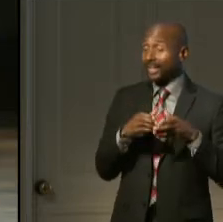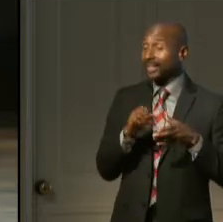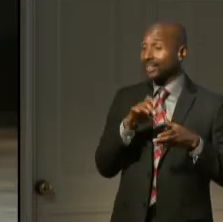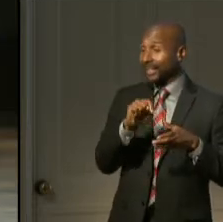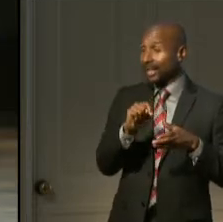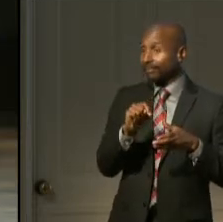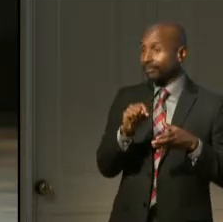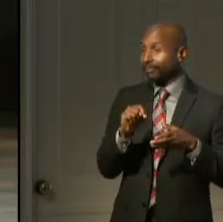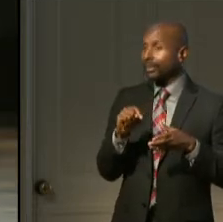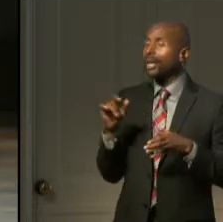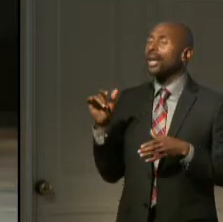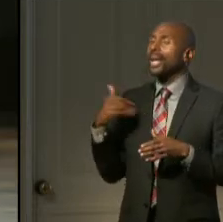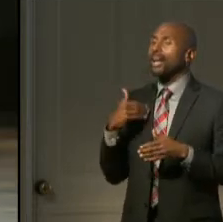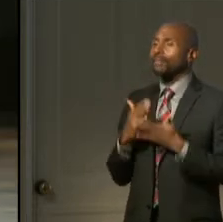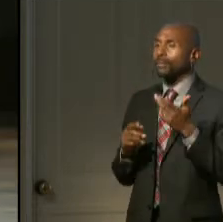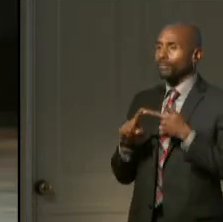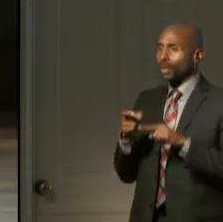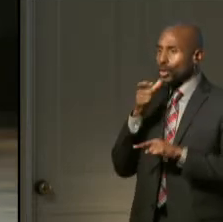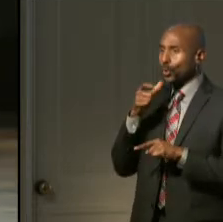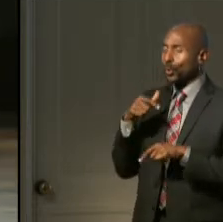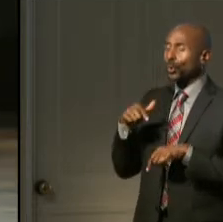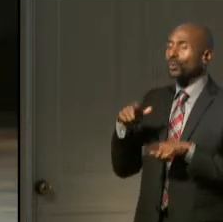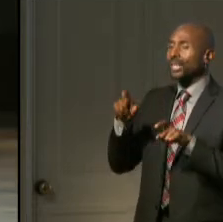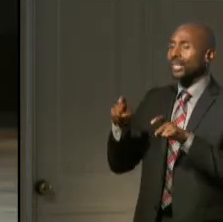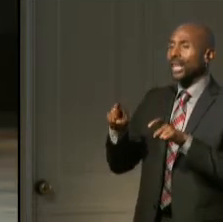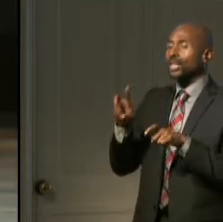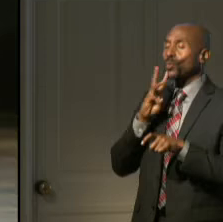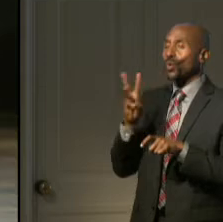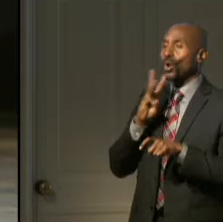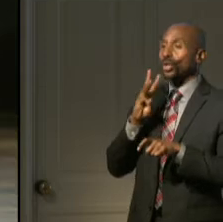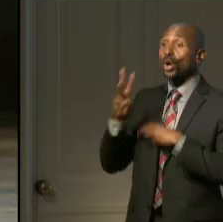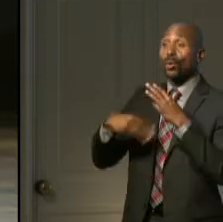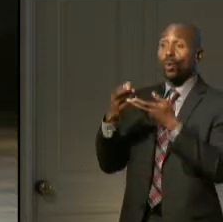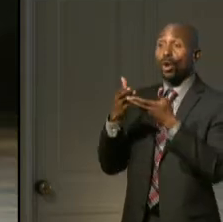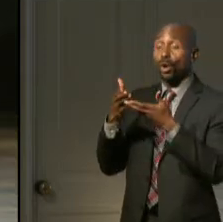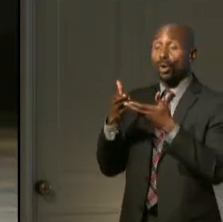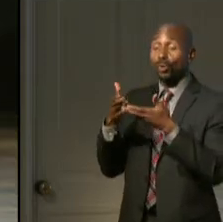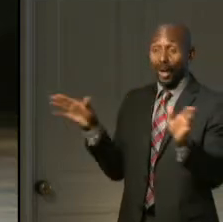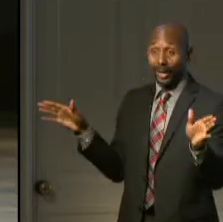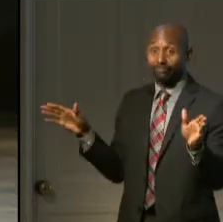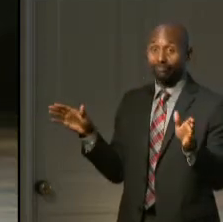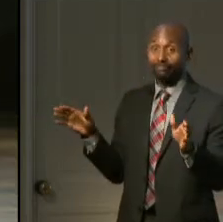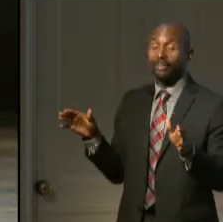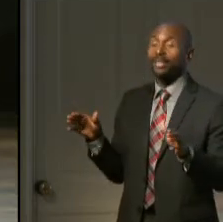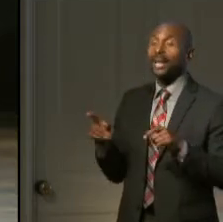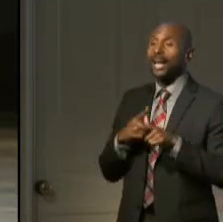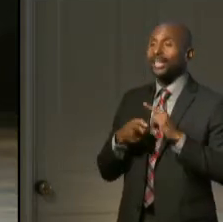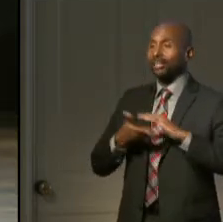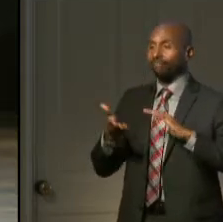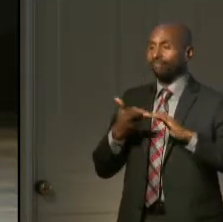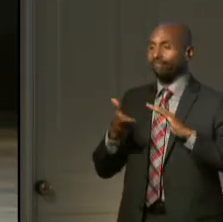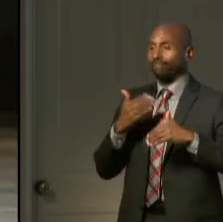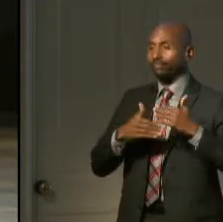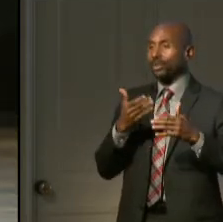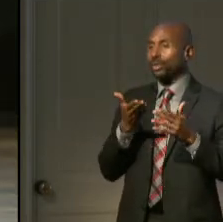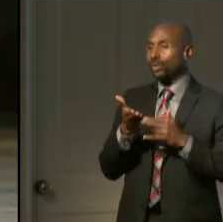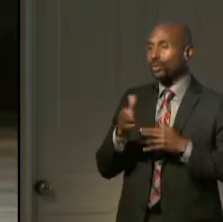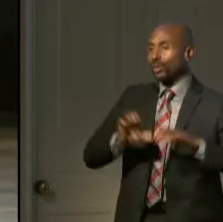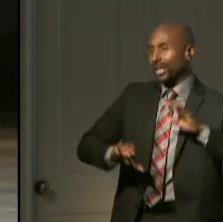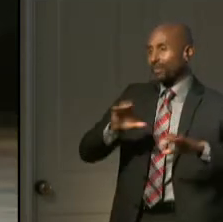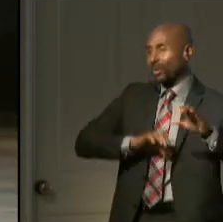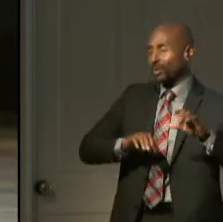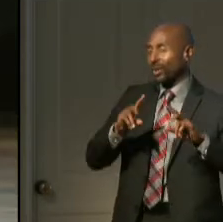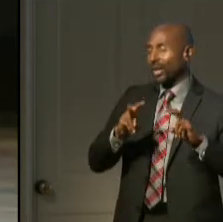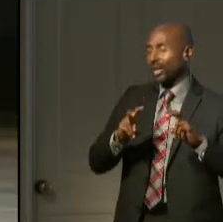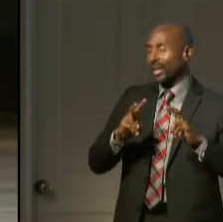a volunteer basis around the world and run it through pretty high-level chemical analysis just to keep surfers safe. And then they throw